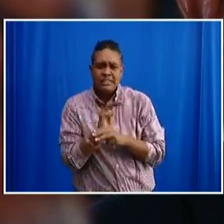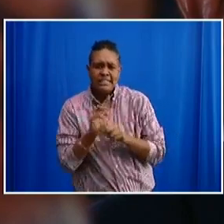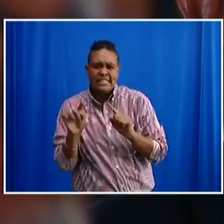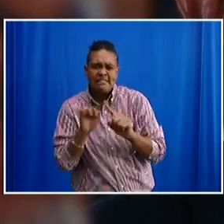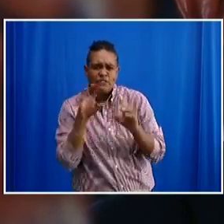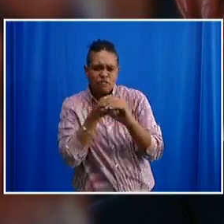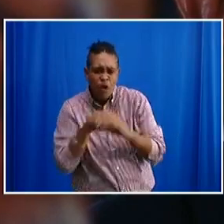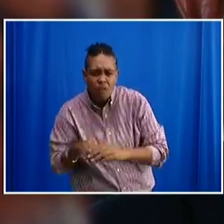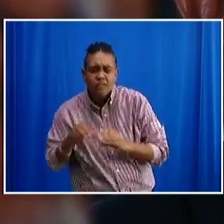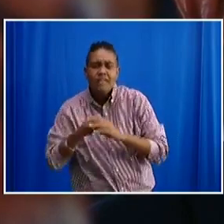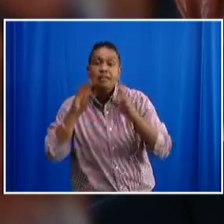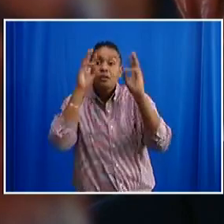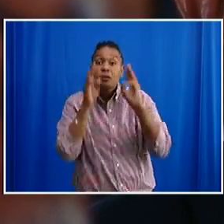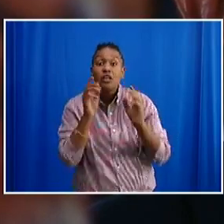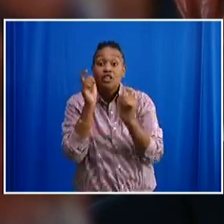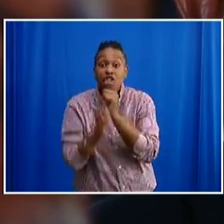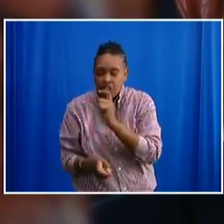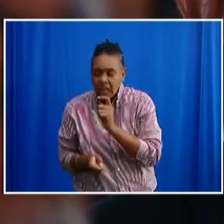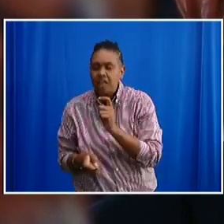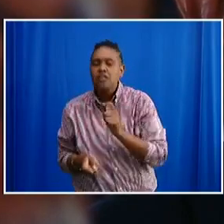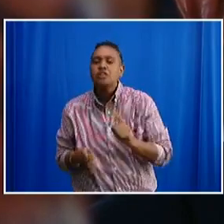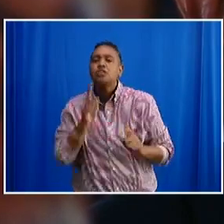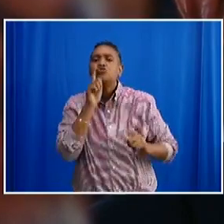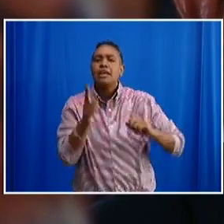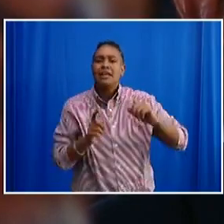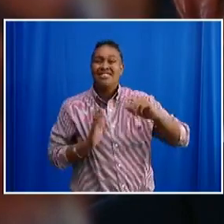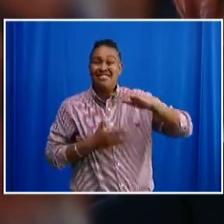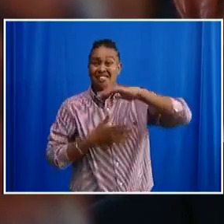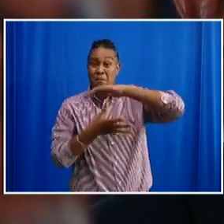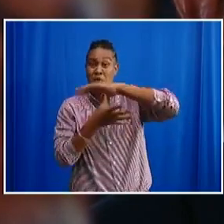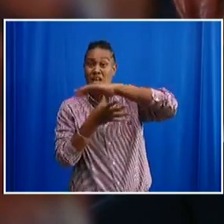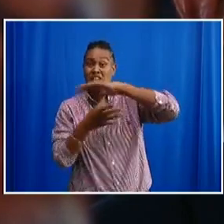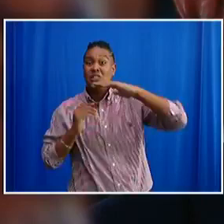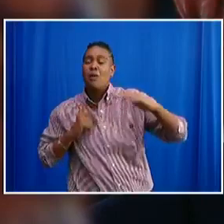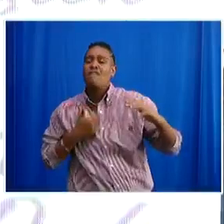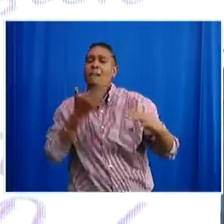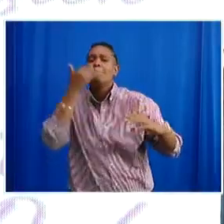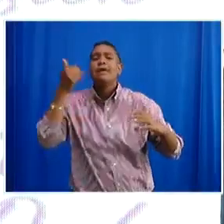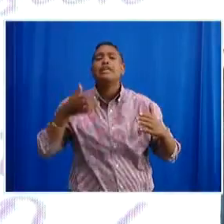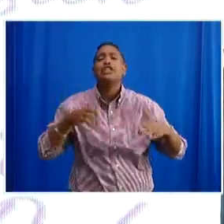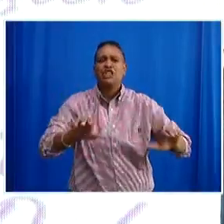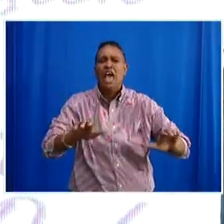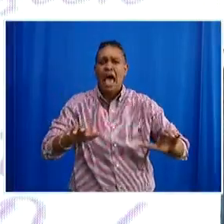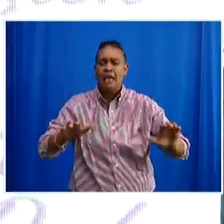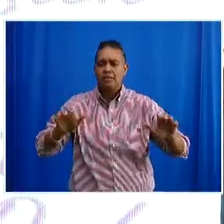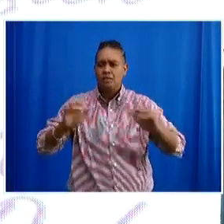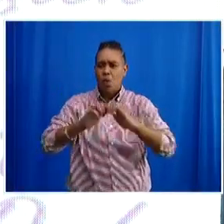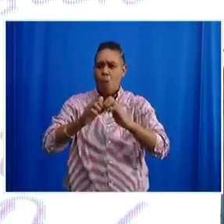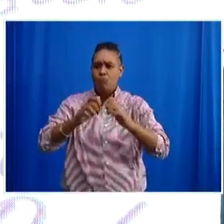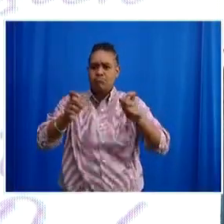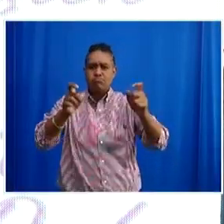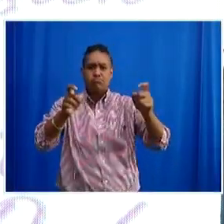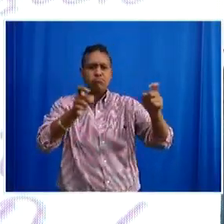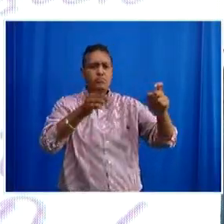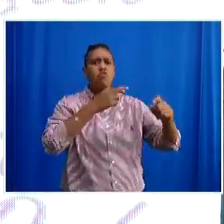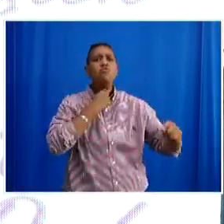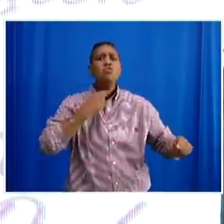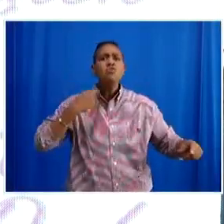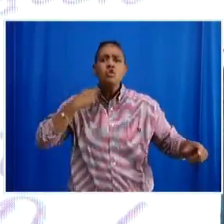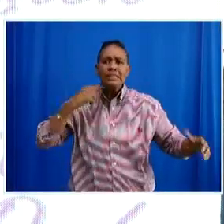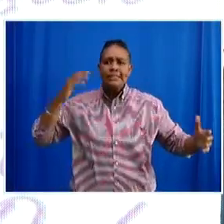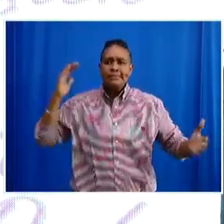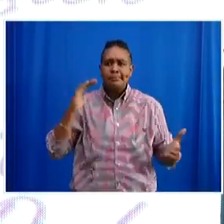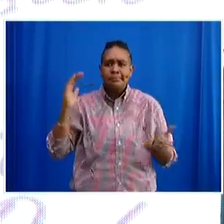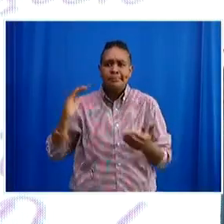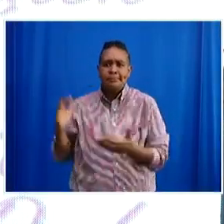the planning stages a priori, we have a much better chance of dealing with this threat that we